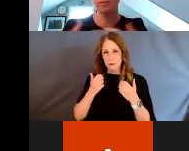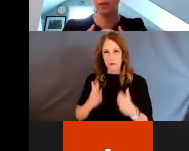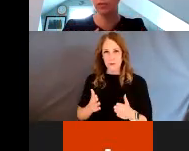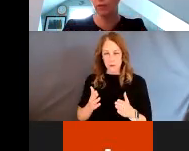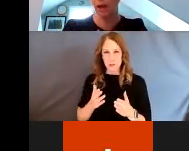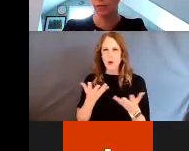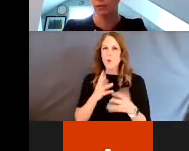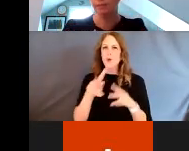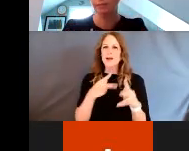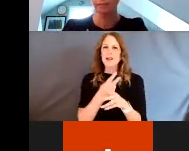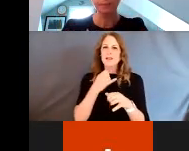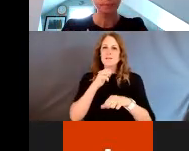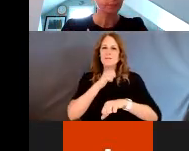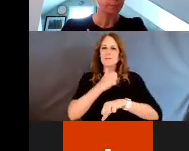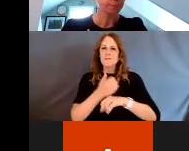we create boundaries around?